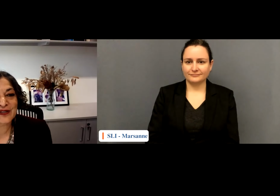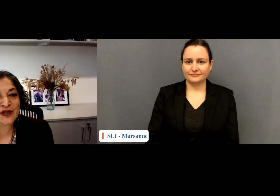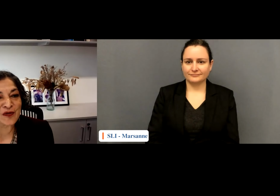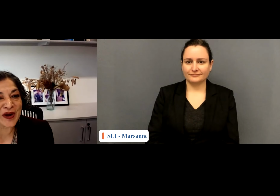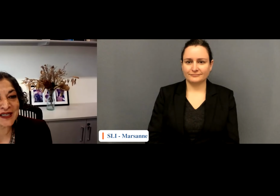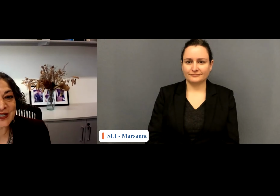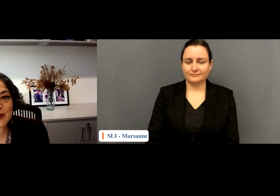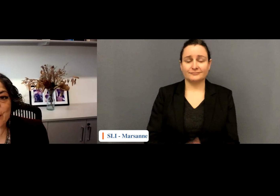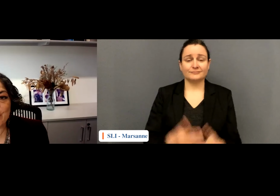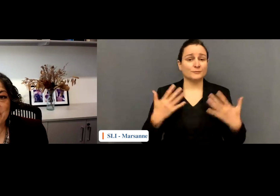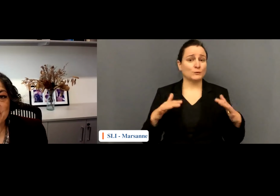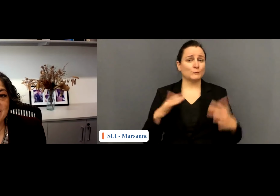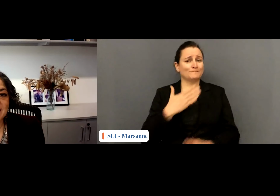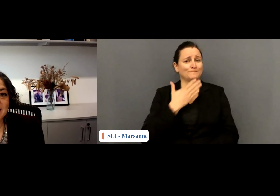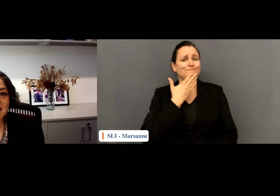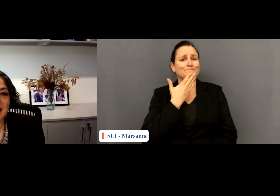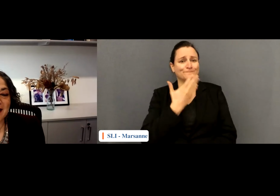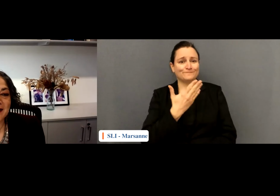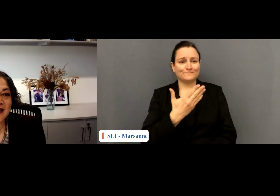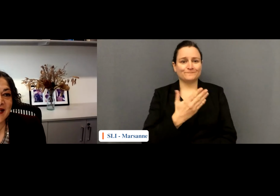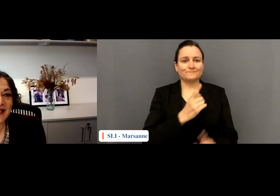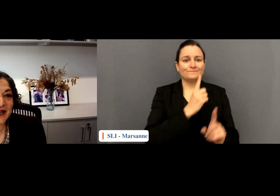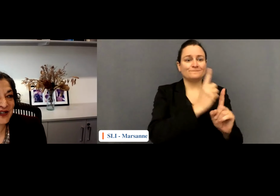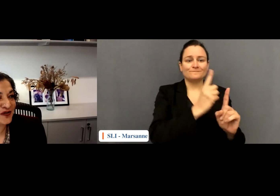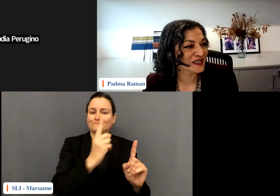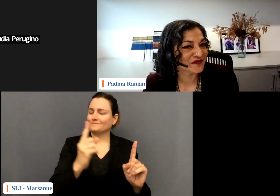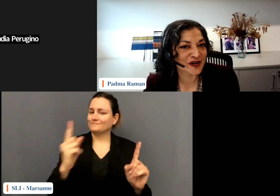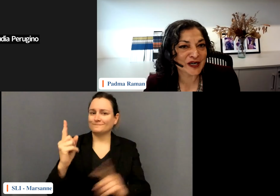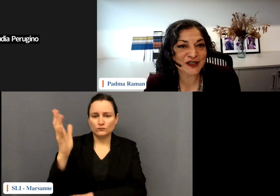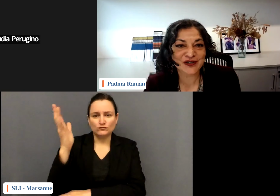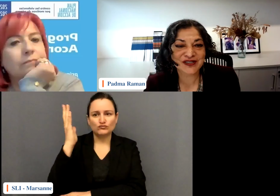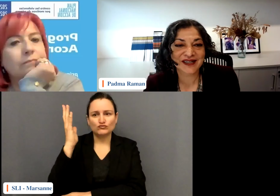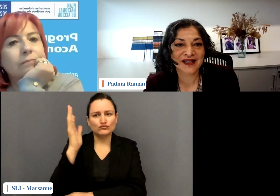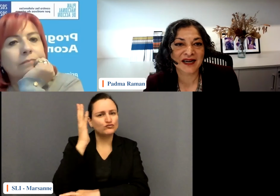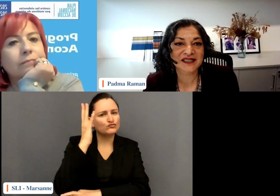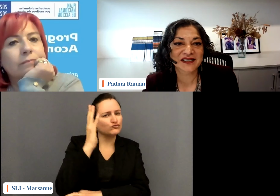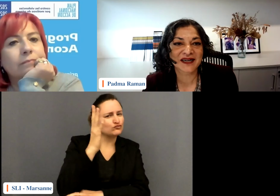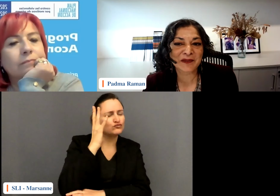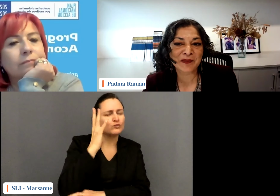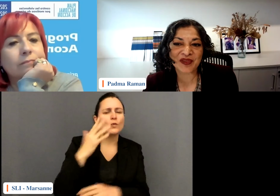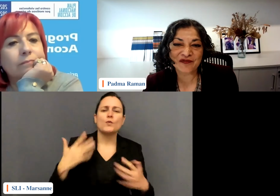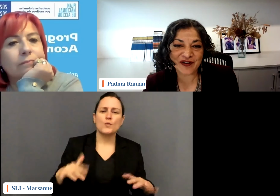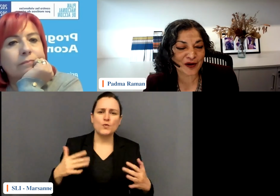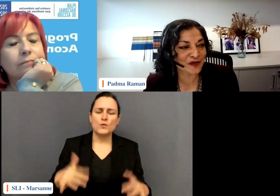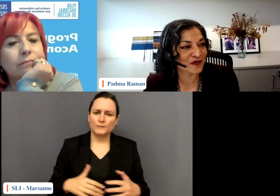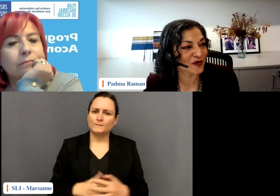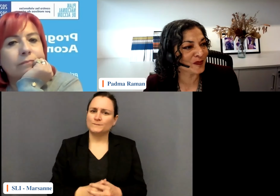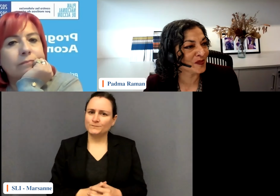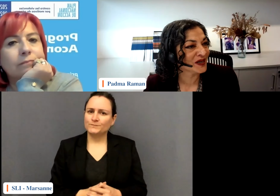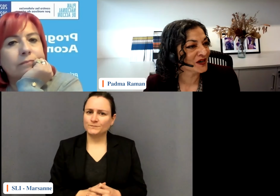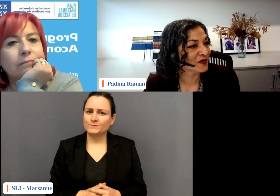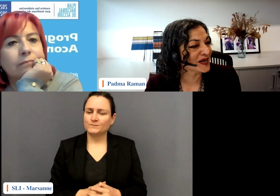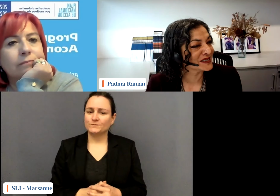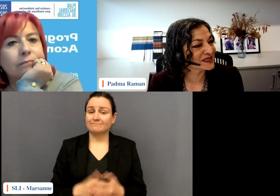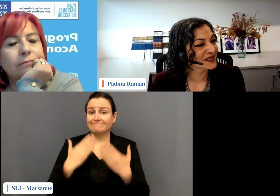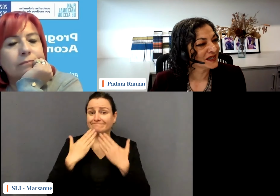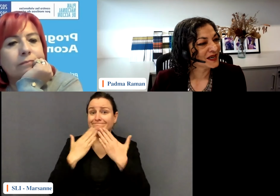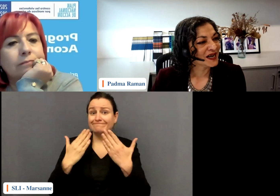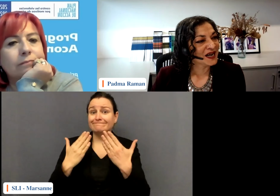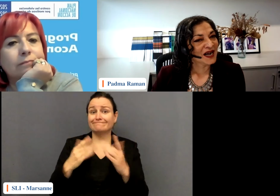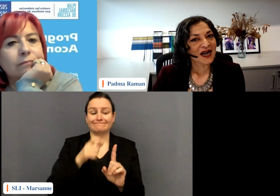Thank you so much to all the presenters, and thank you, Teresa, for introducing that video from